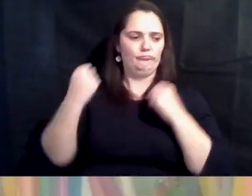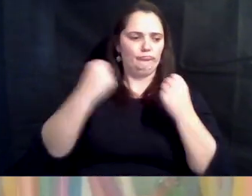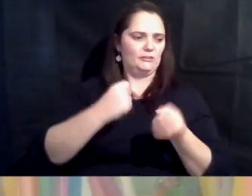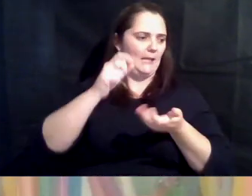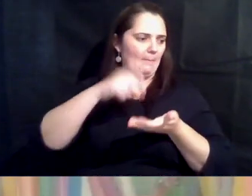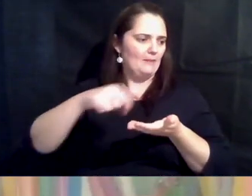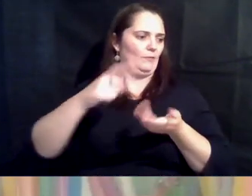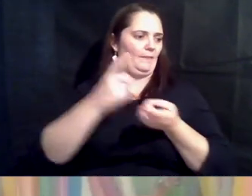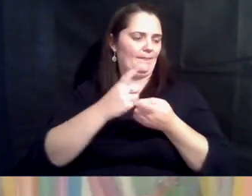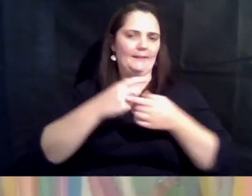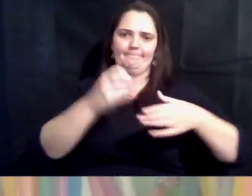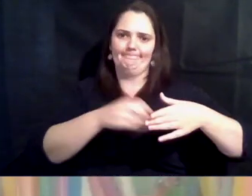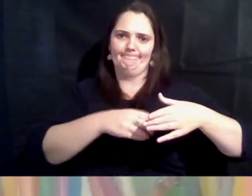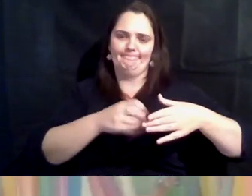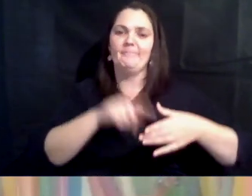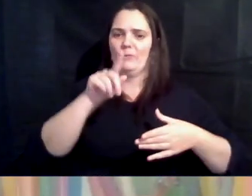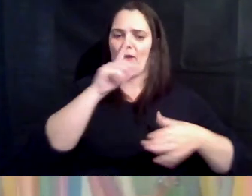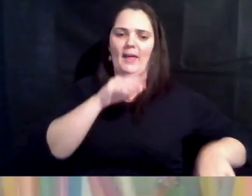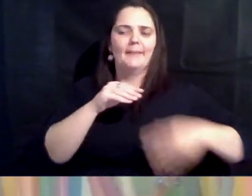everything with you.